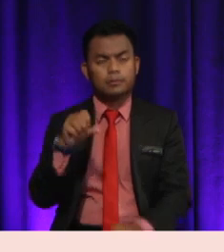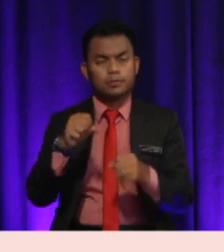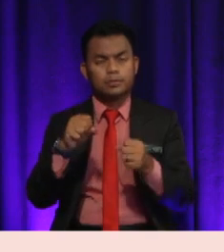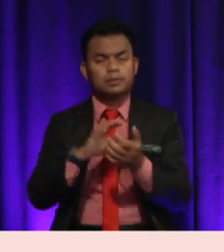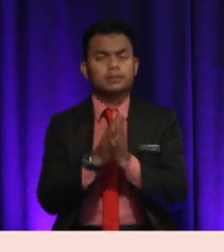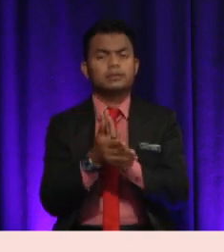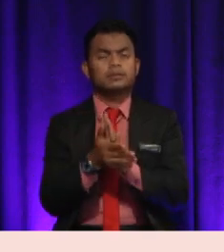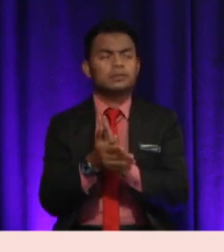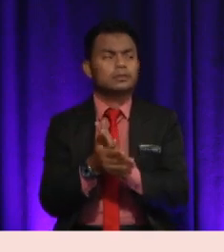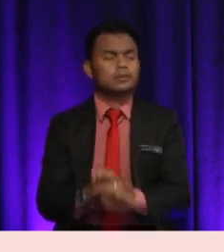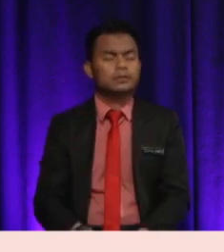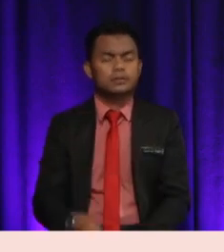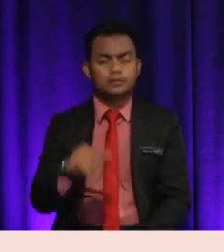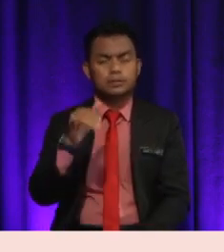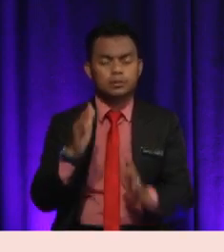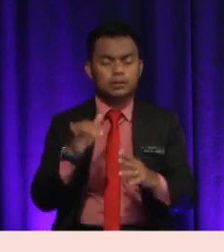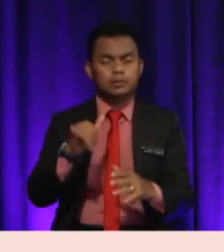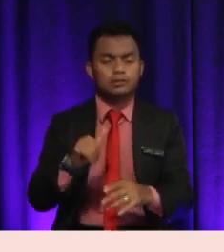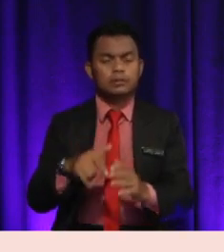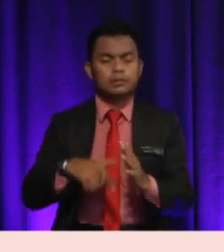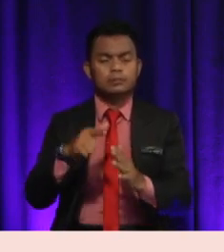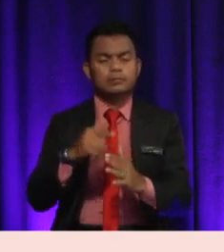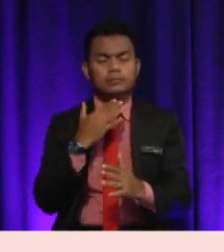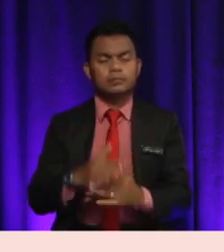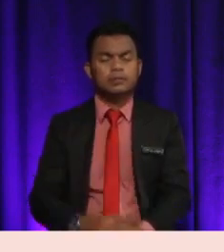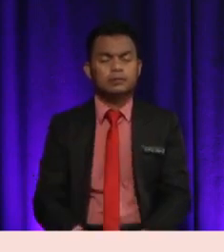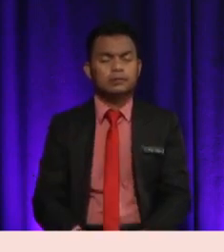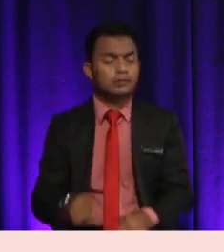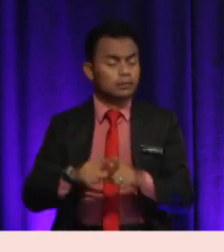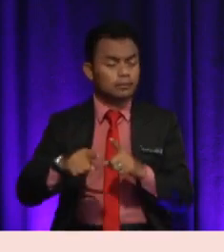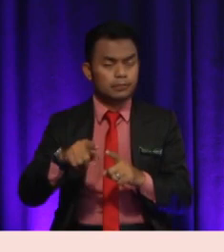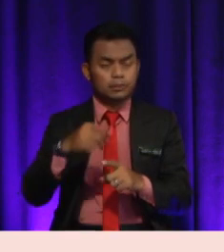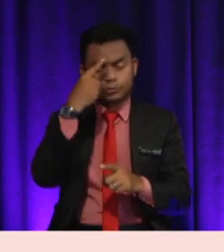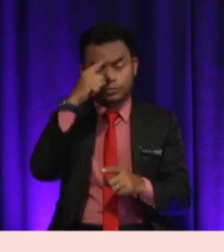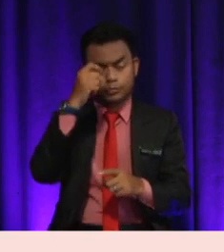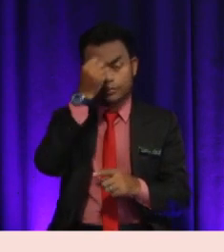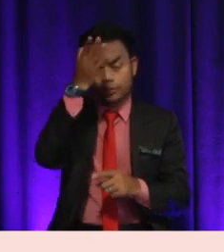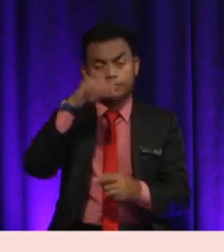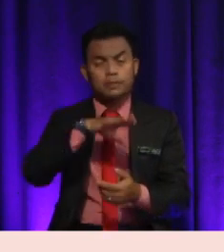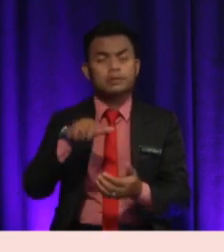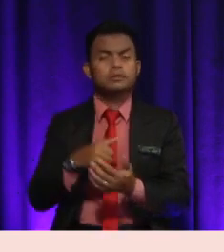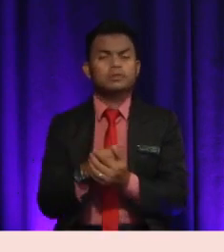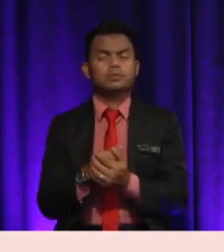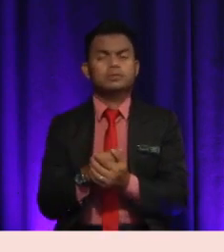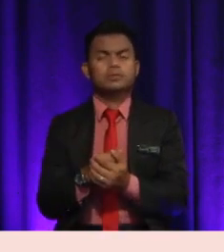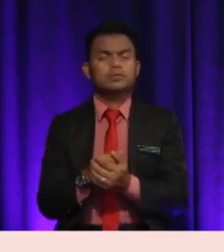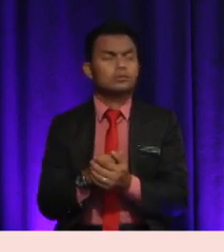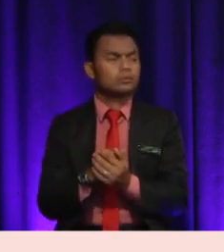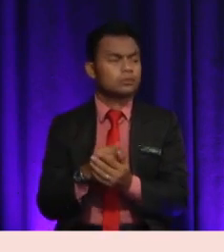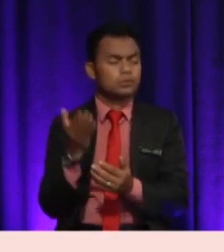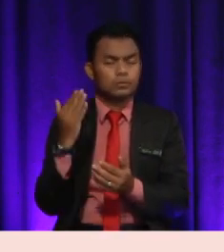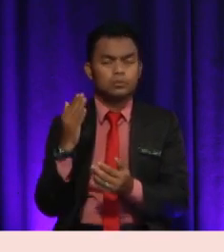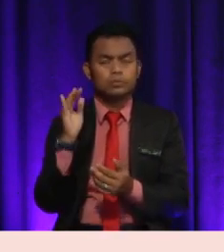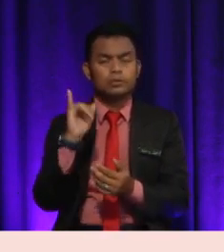and powerful message to the audience. This type of photography often reminds her of human struggles, such as